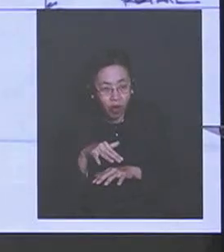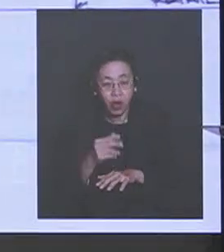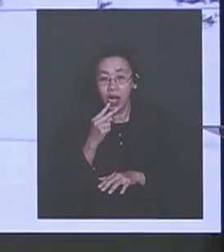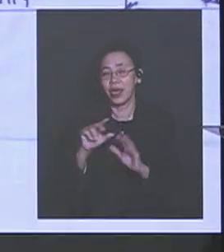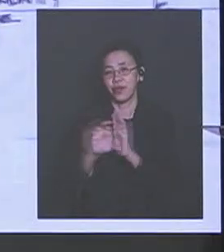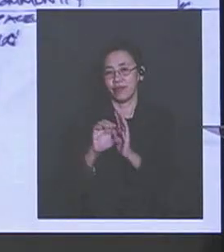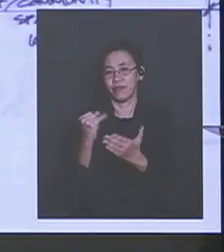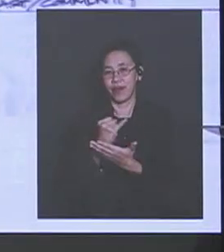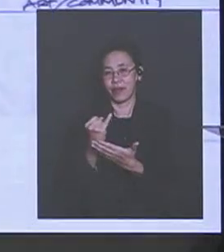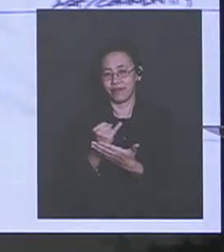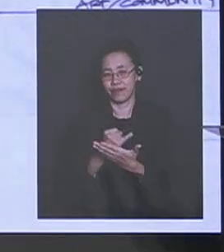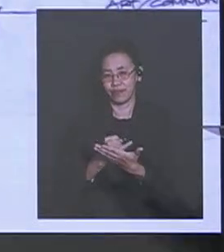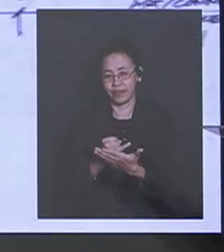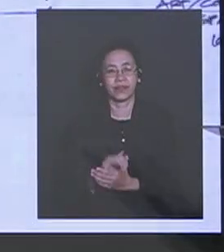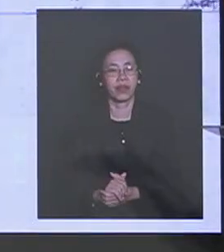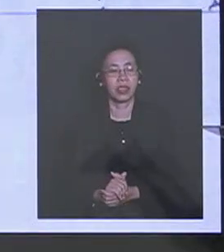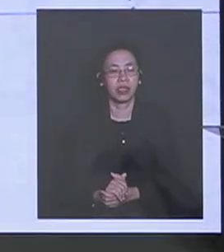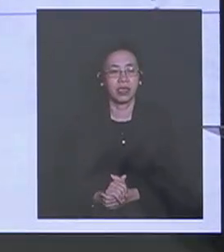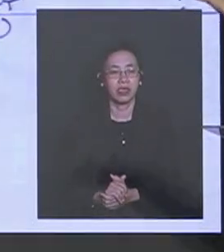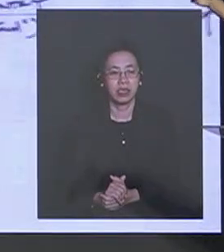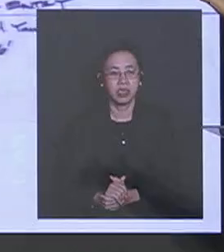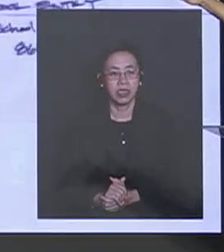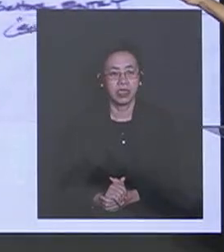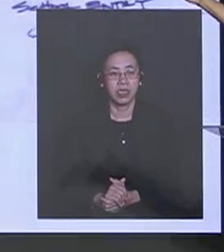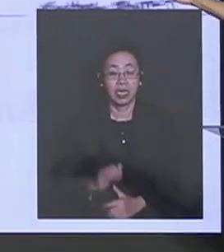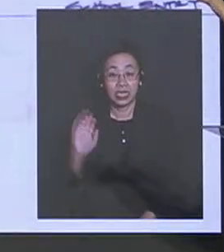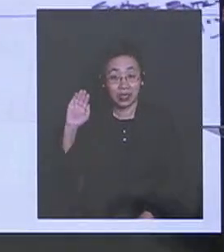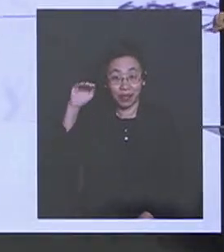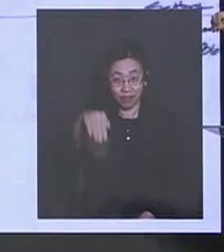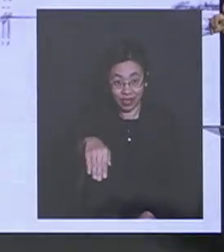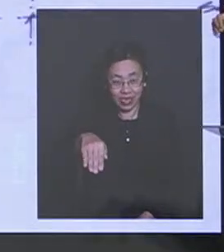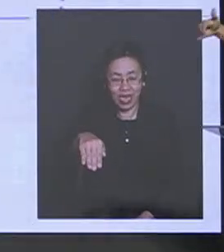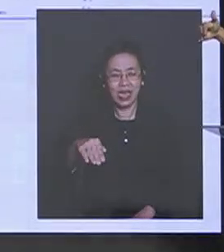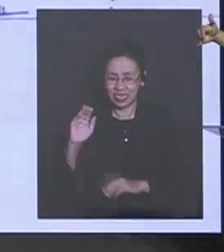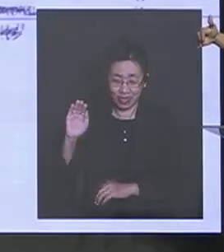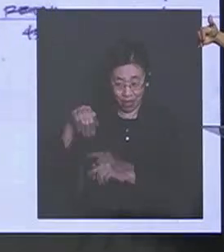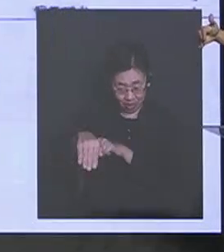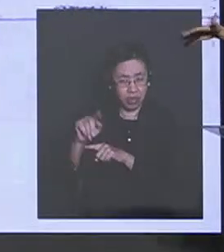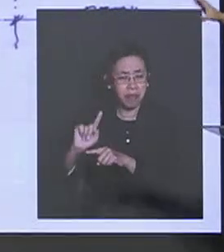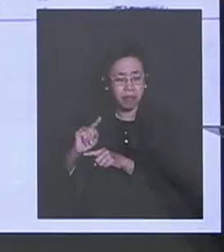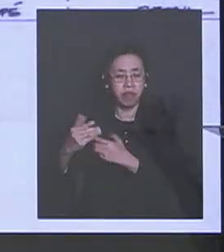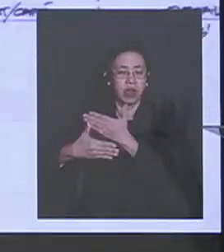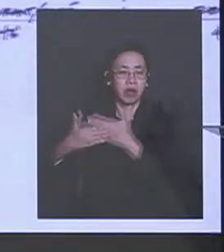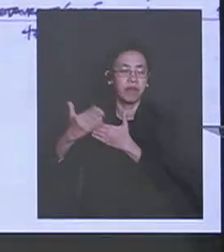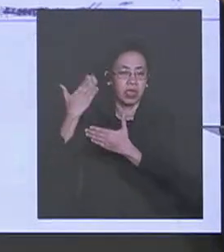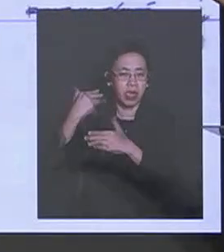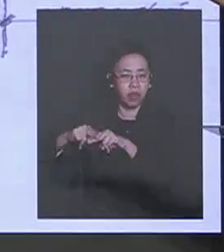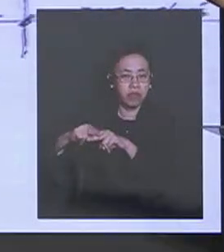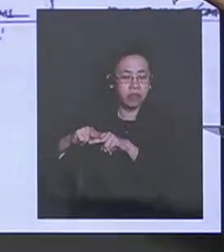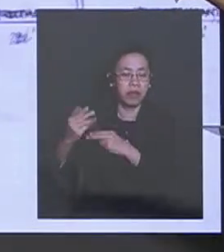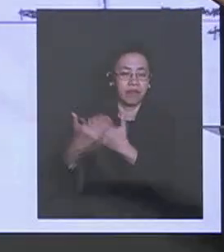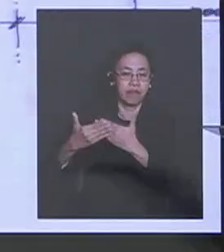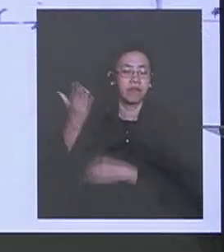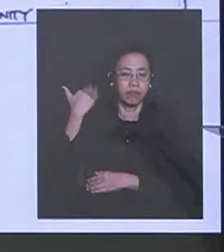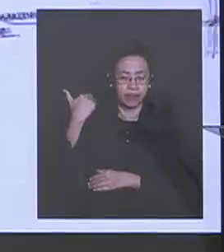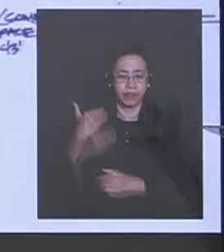Line. This is a unique condition of the High Line that actually runs parallel and fronts onto 30th Street. And thinking about all of that